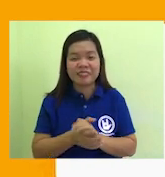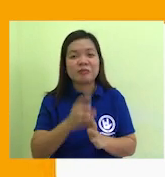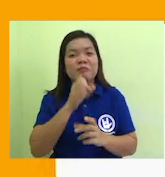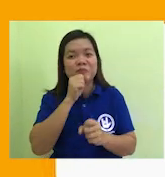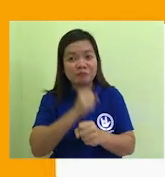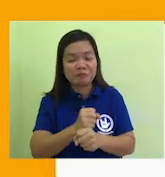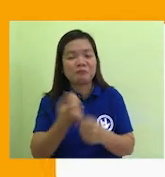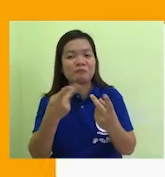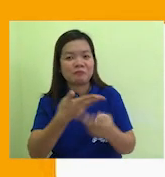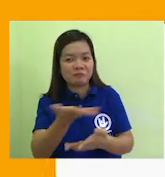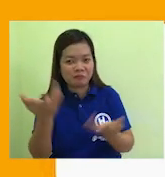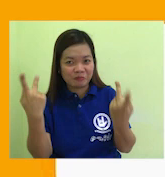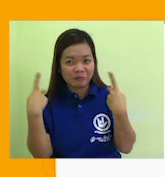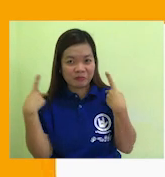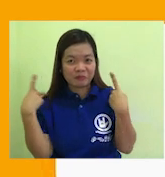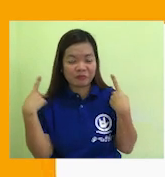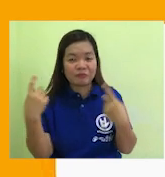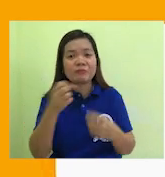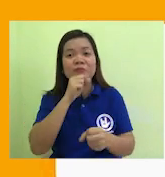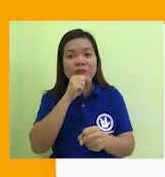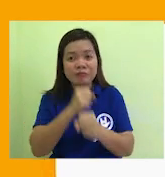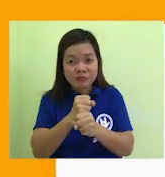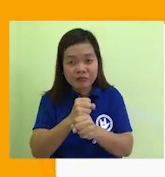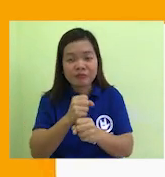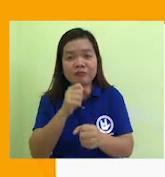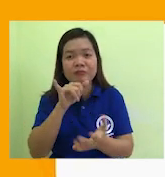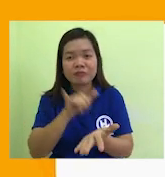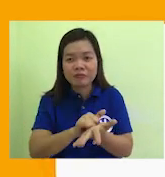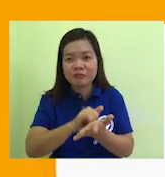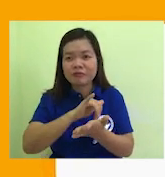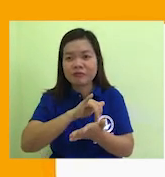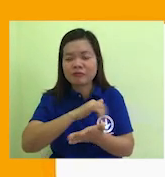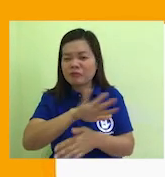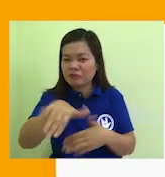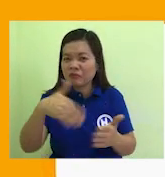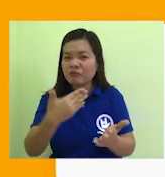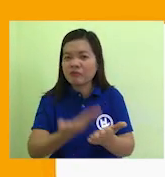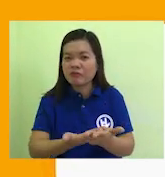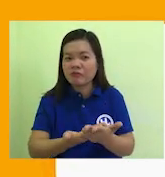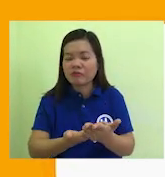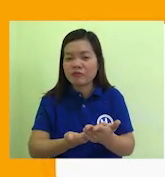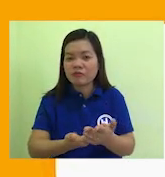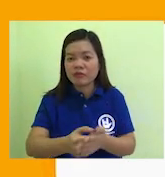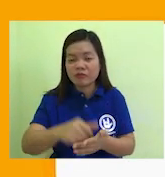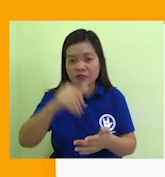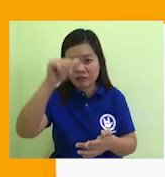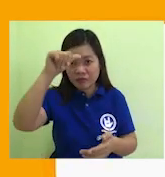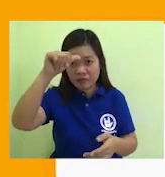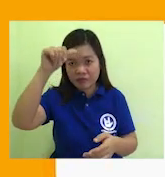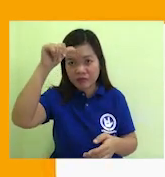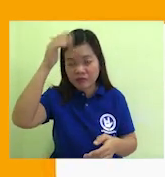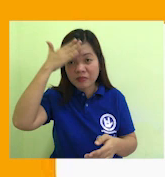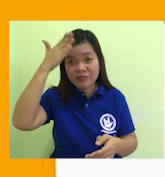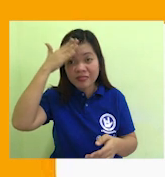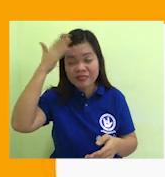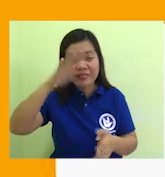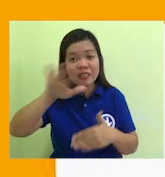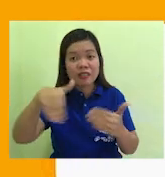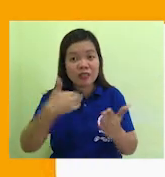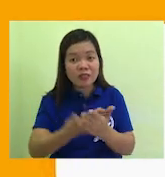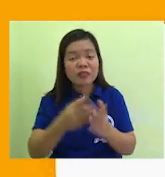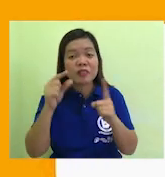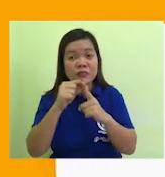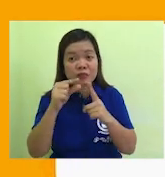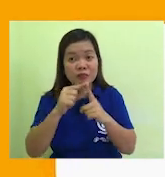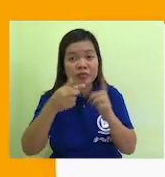I'm sure you have. Make sure that you remember all the terms we have reviewed, for they are